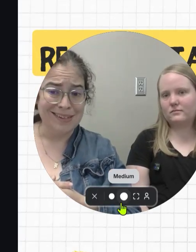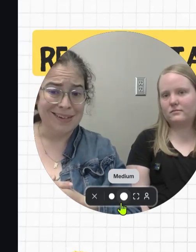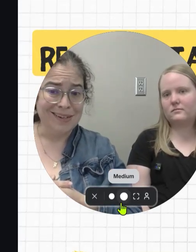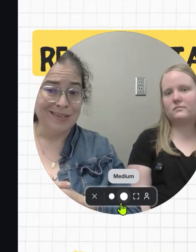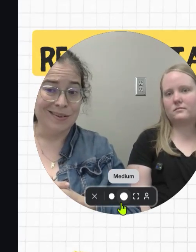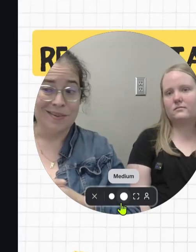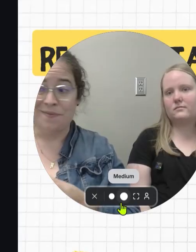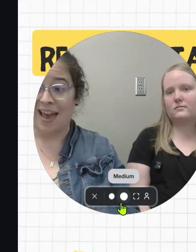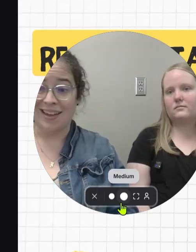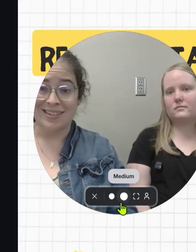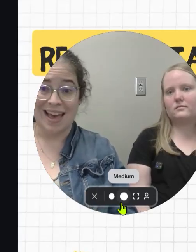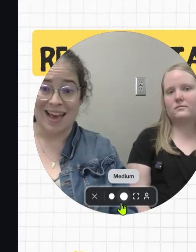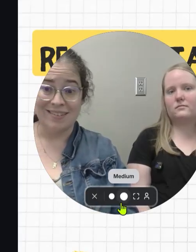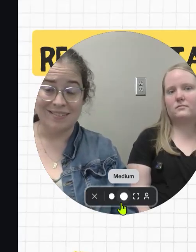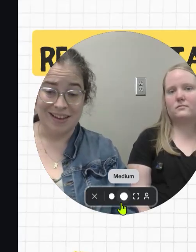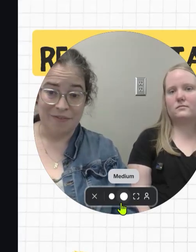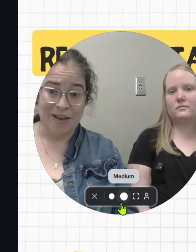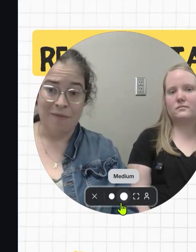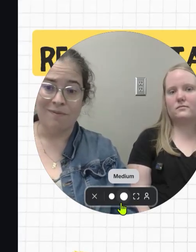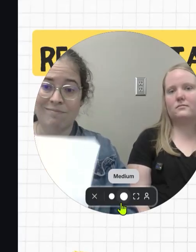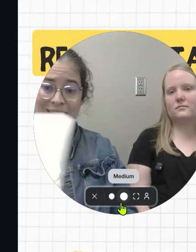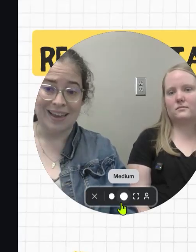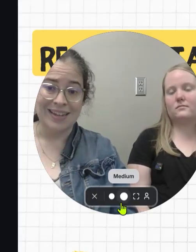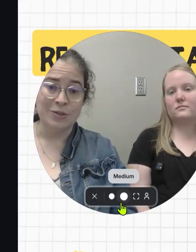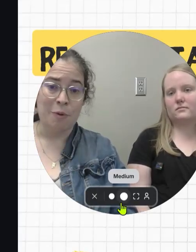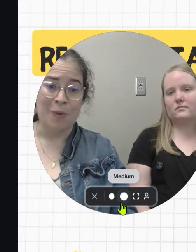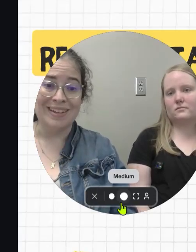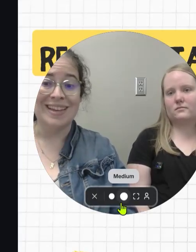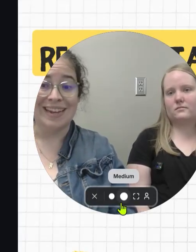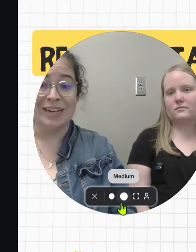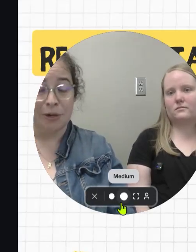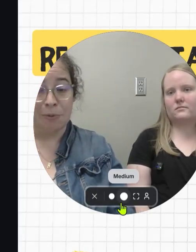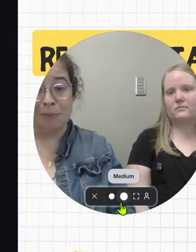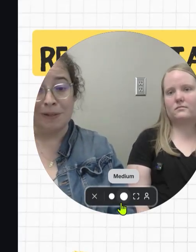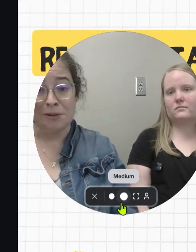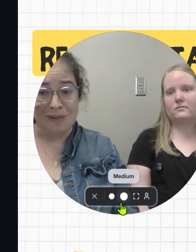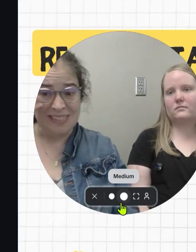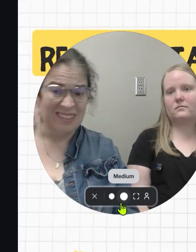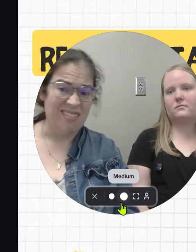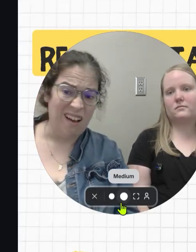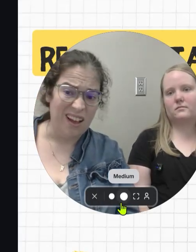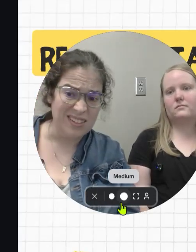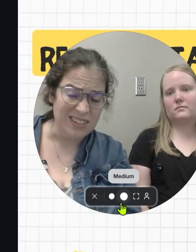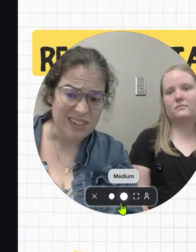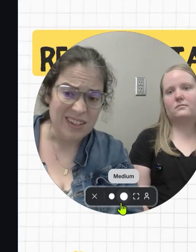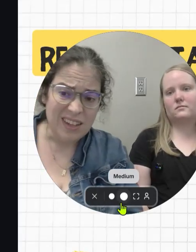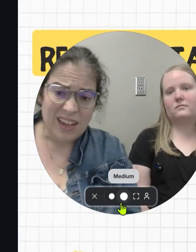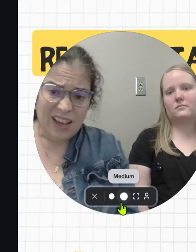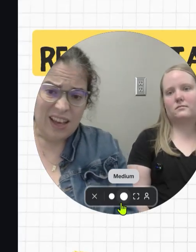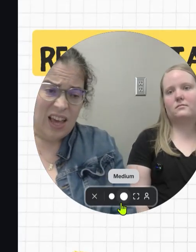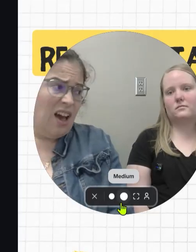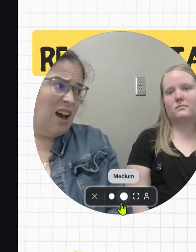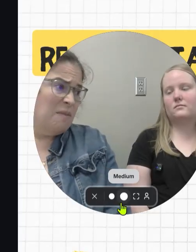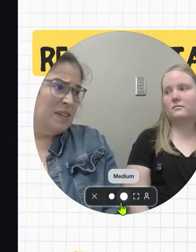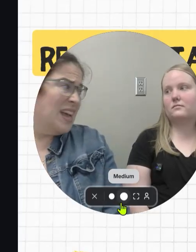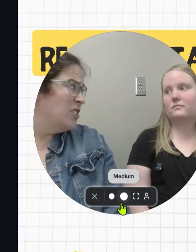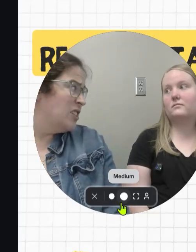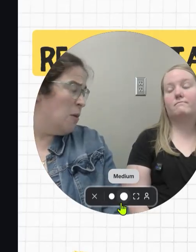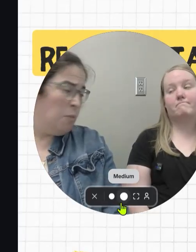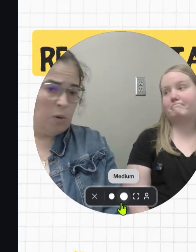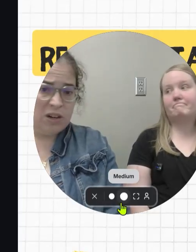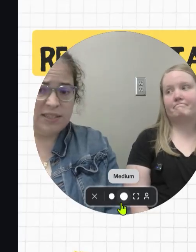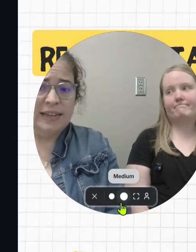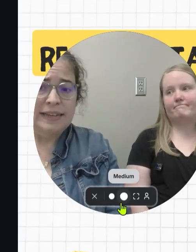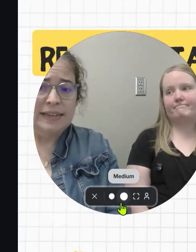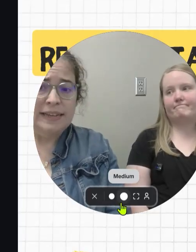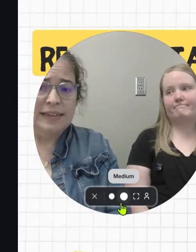in noise. So the fact that if like it gets to a point where kids getting an interpreter, it means they're missing a lot. It's